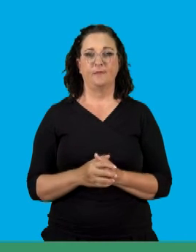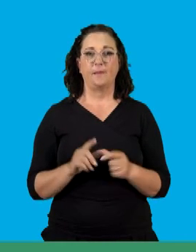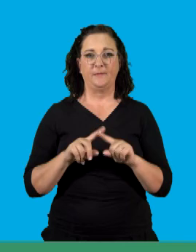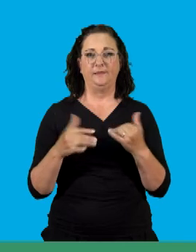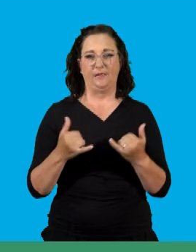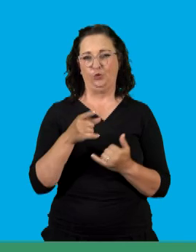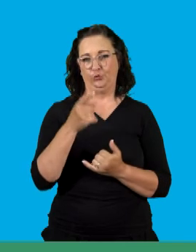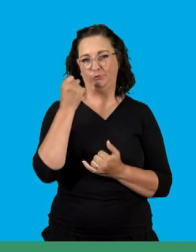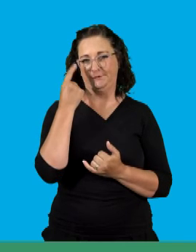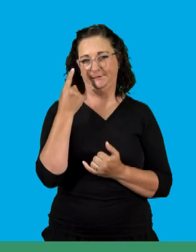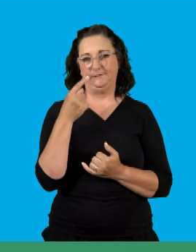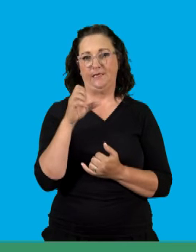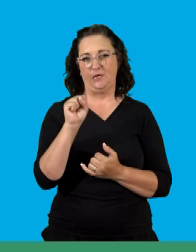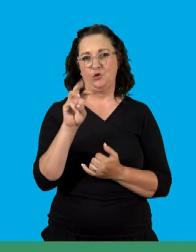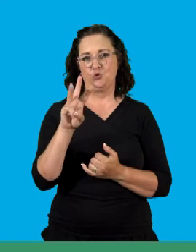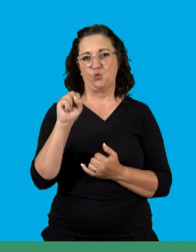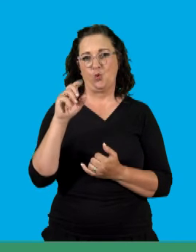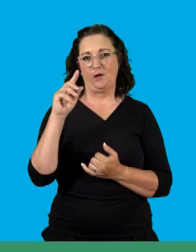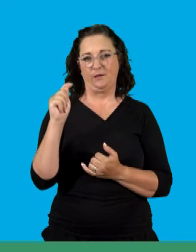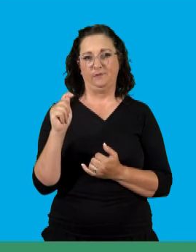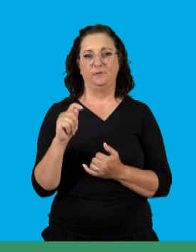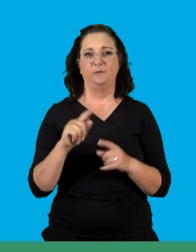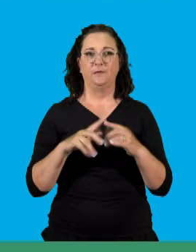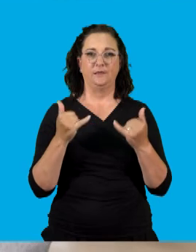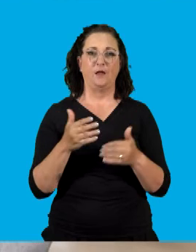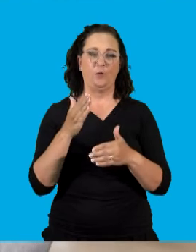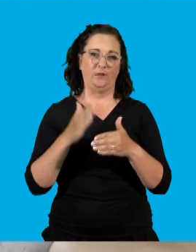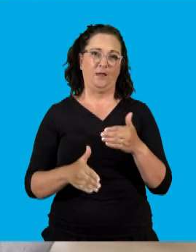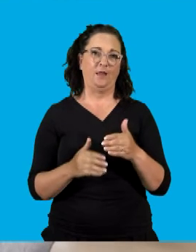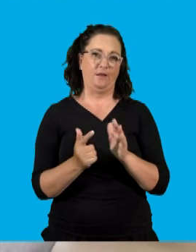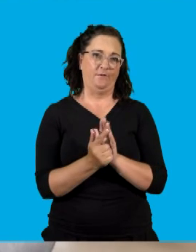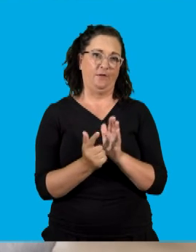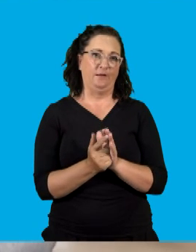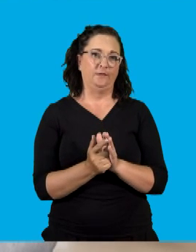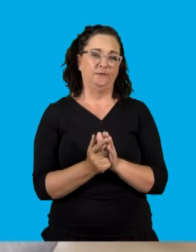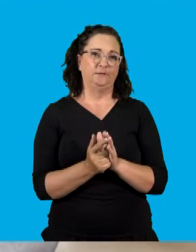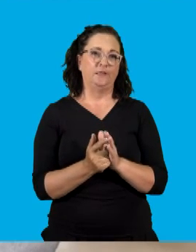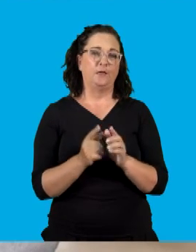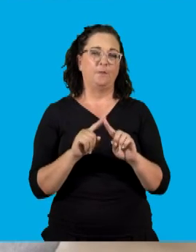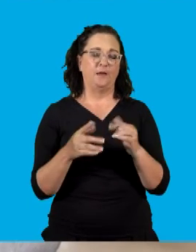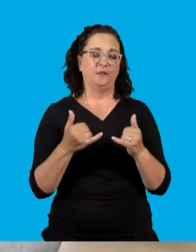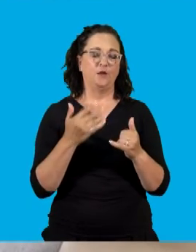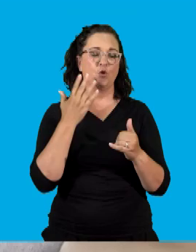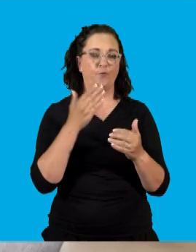I think you understand now. So we've come to the end of the segment right now. We're going to go on